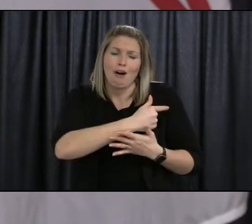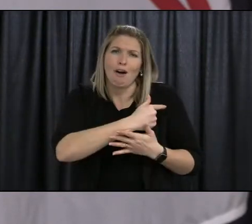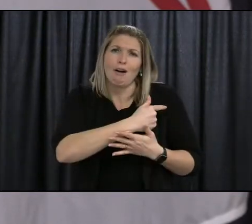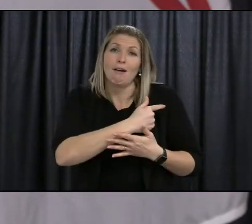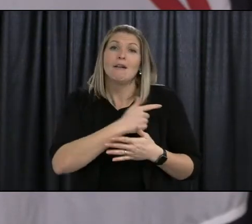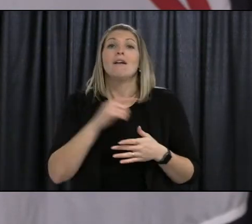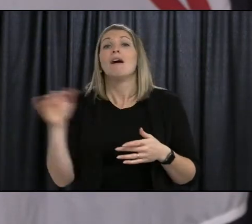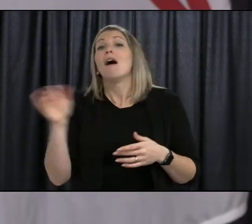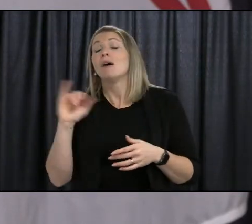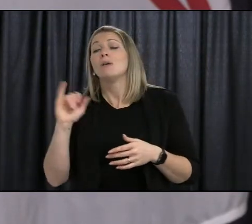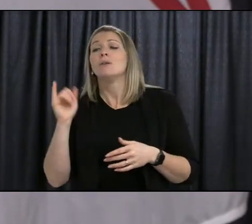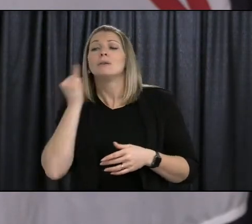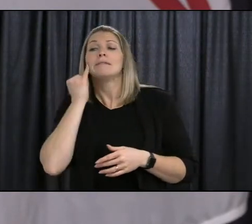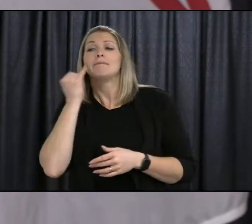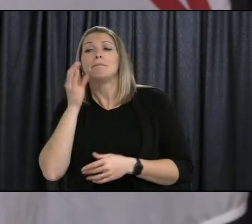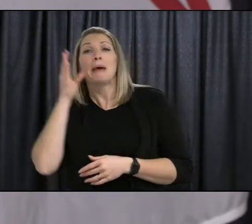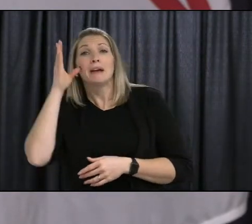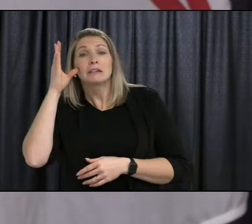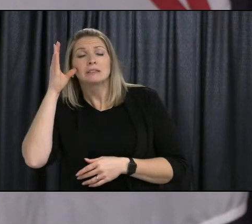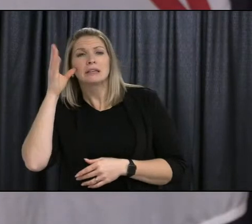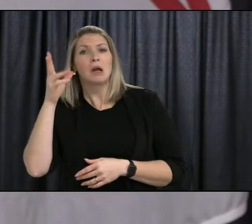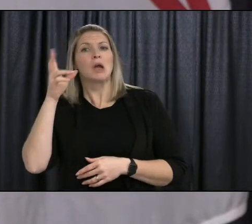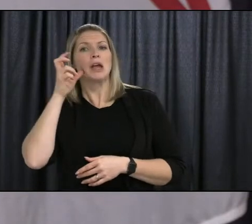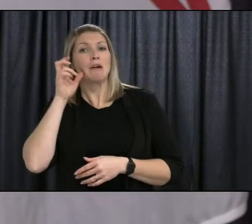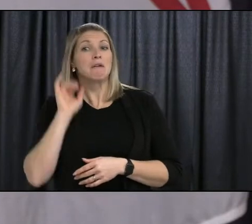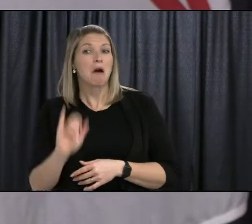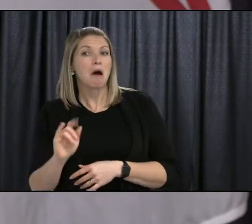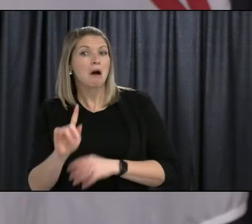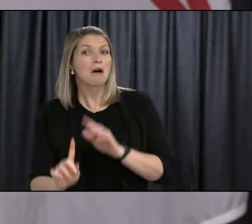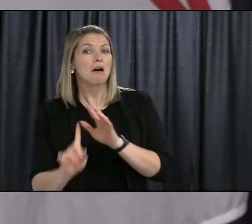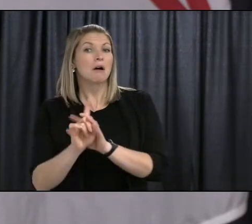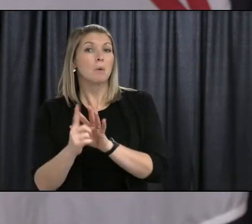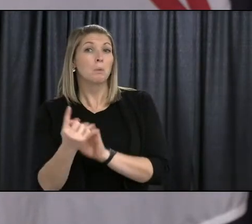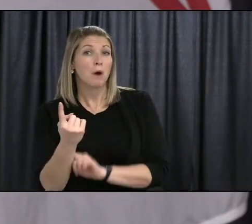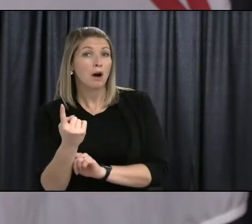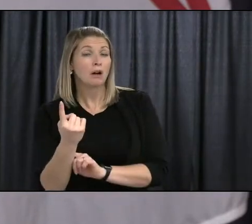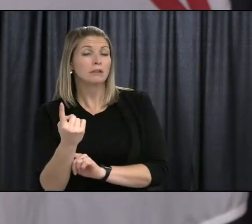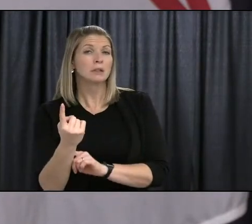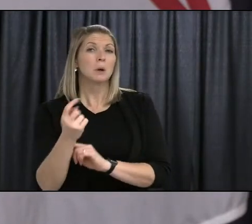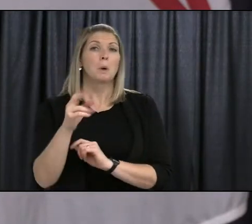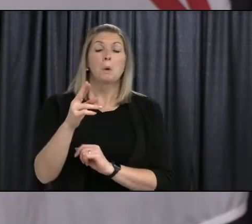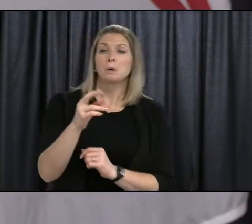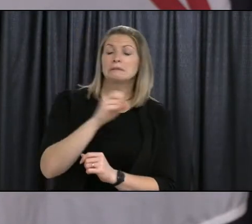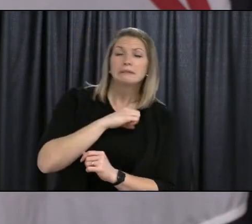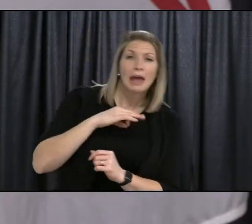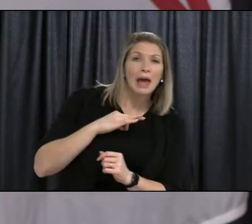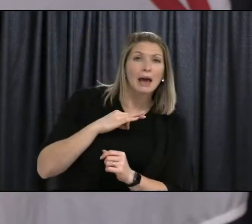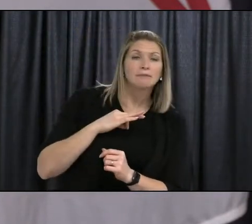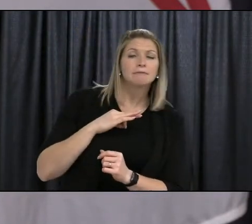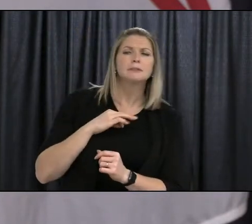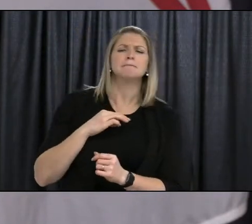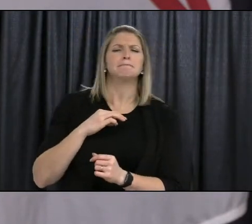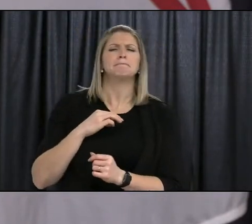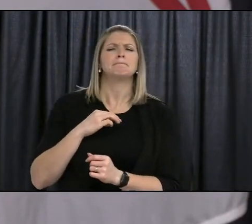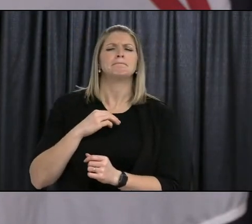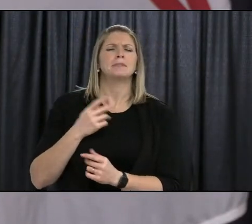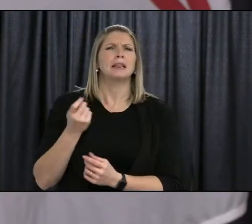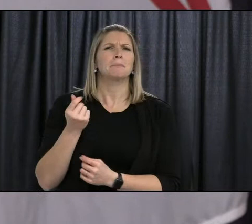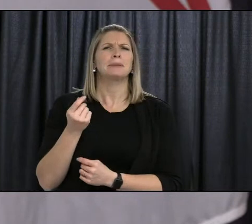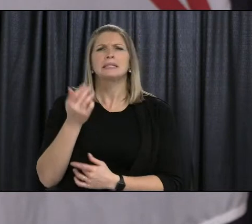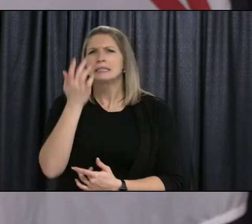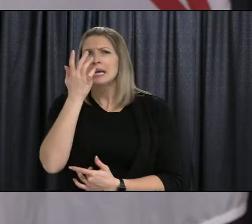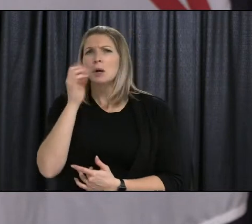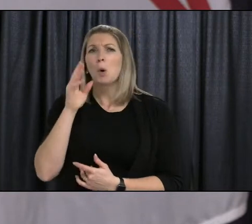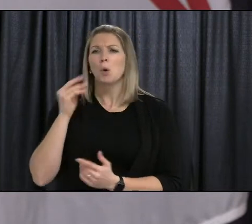parents need to be, if there are students or staff at schools that are identified as having